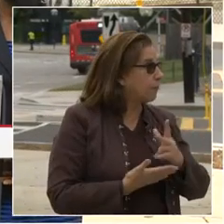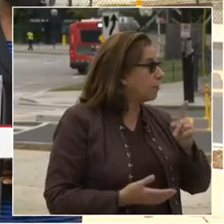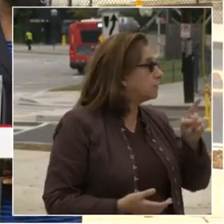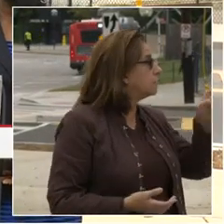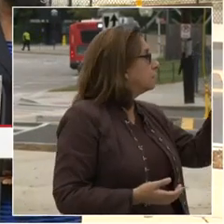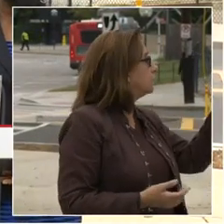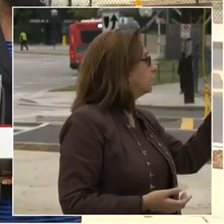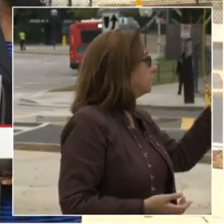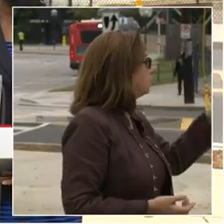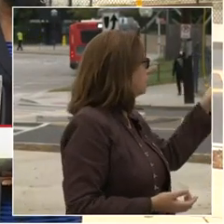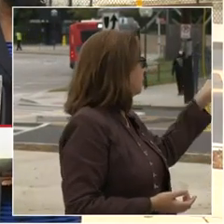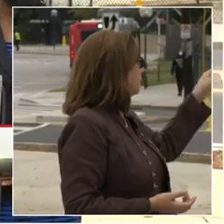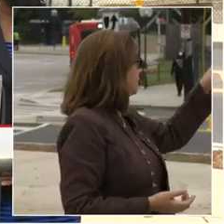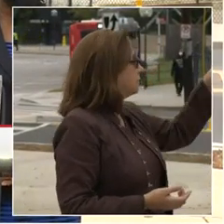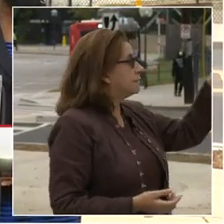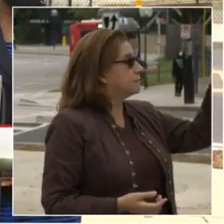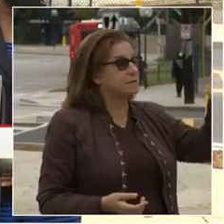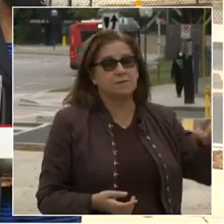And then